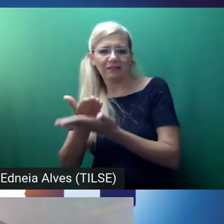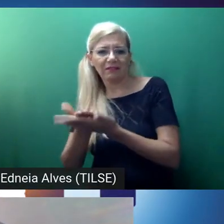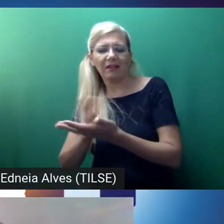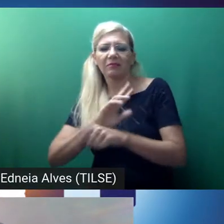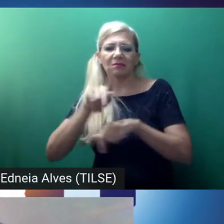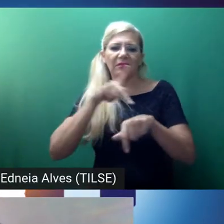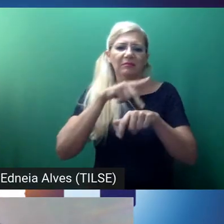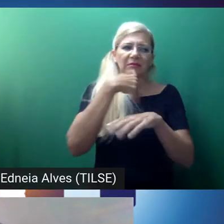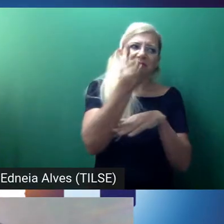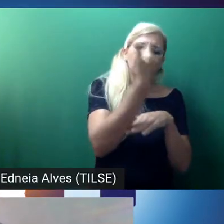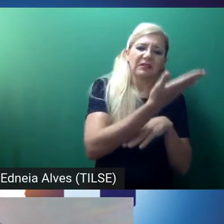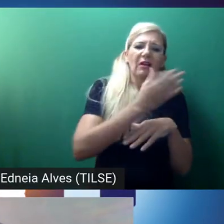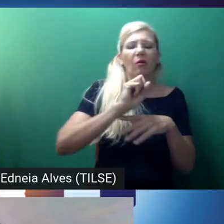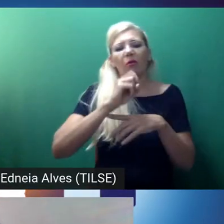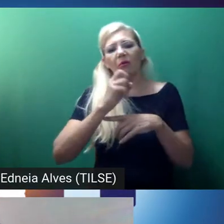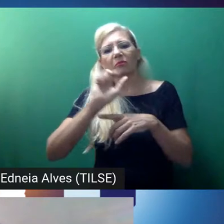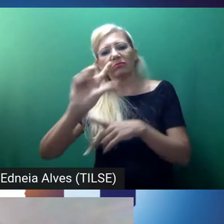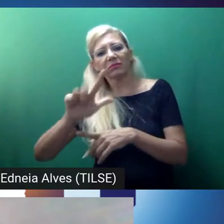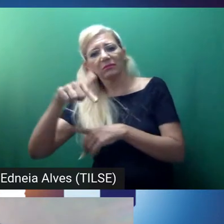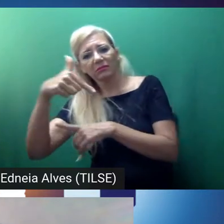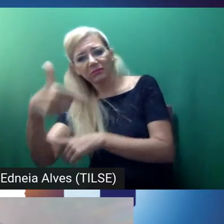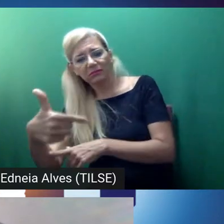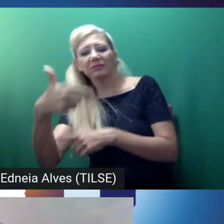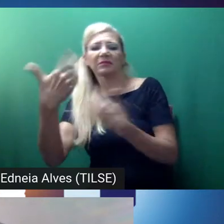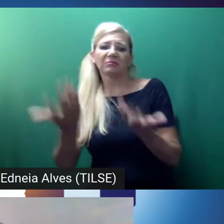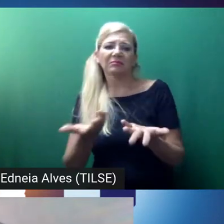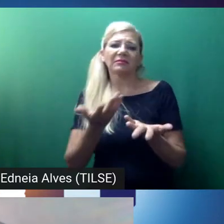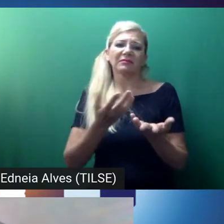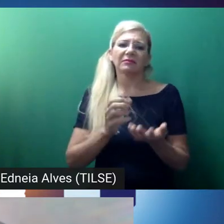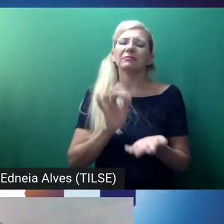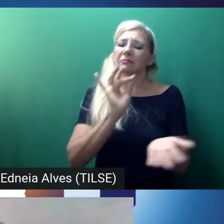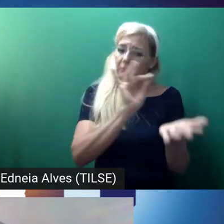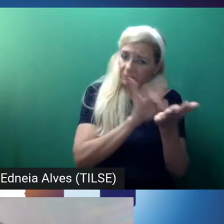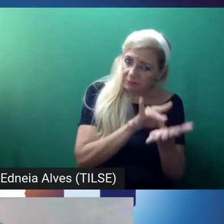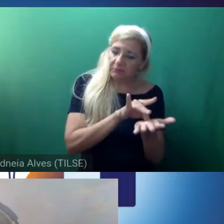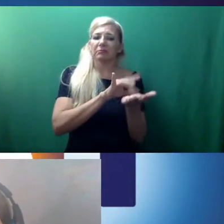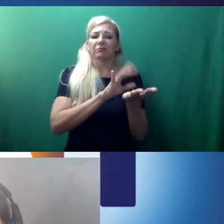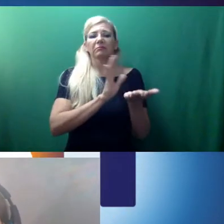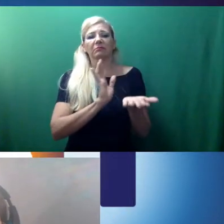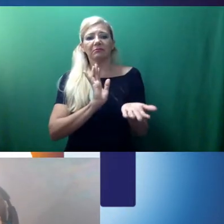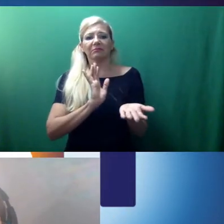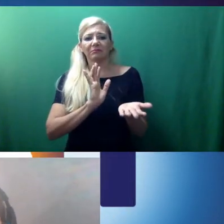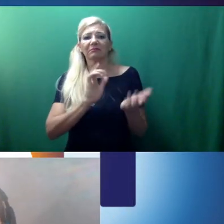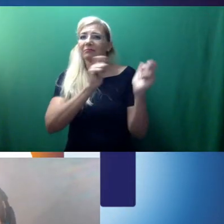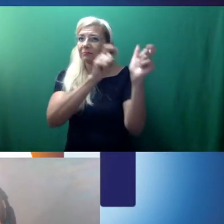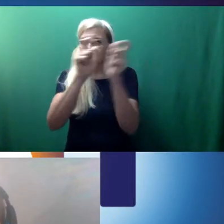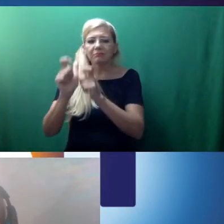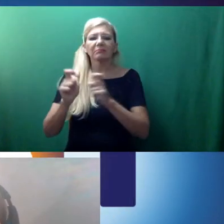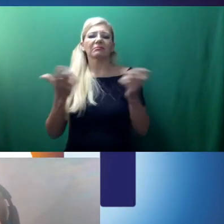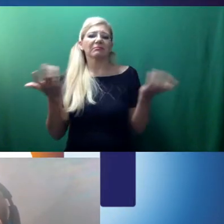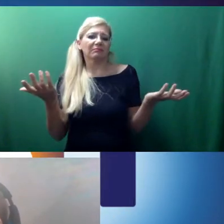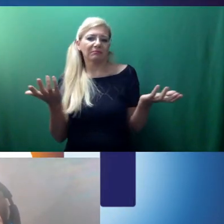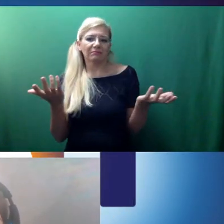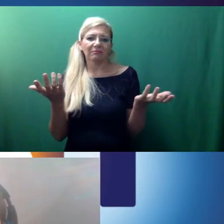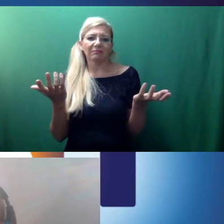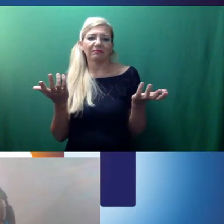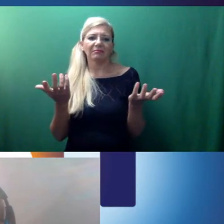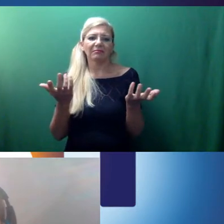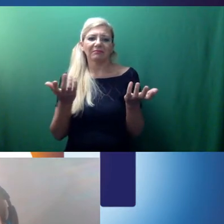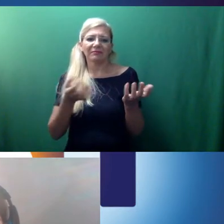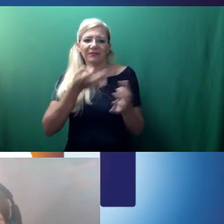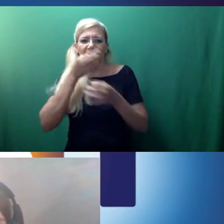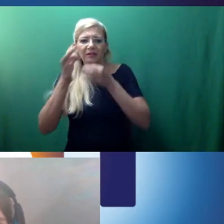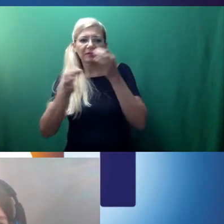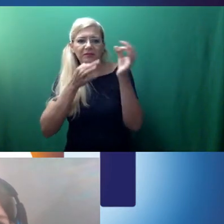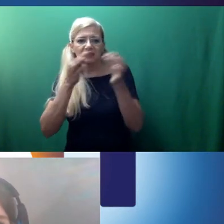second language, but our own language. So exactly. There's racism everywhere. Mm-hmm. I have a couple more comments here.